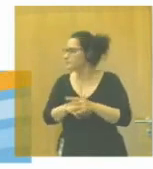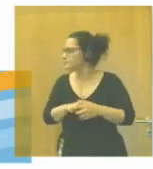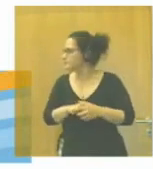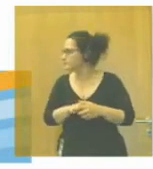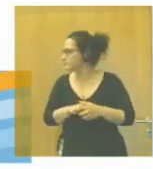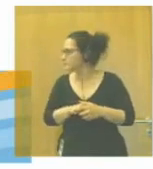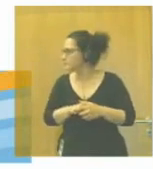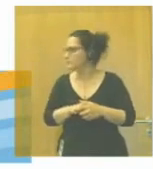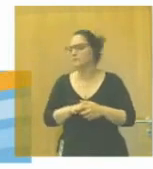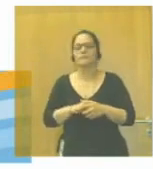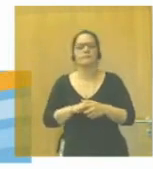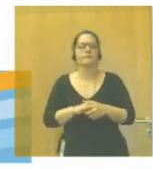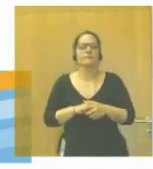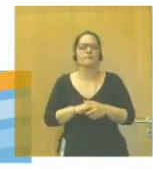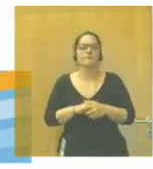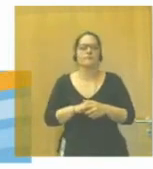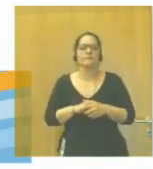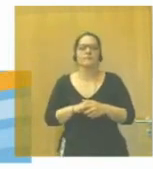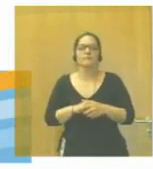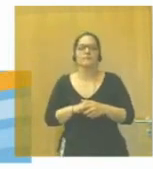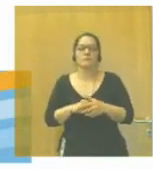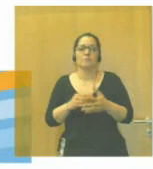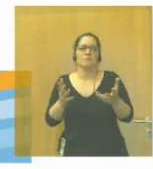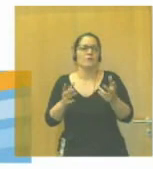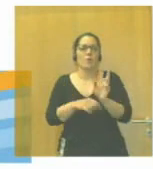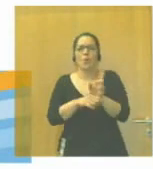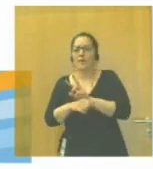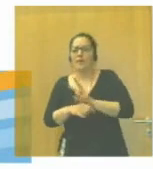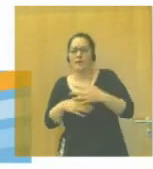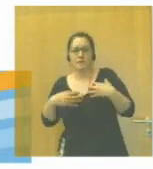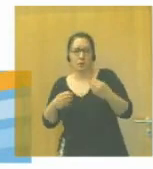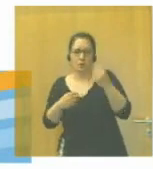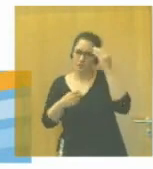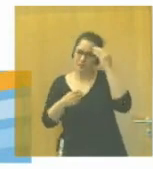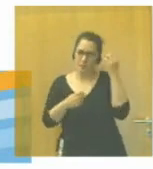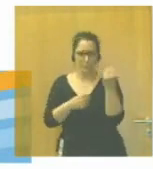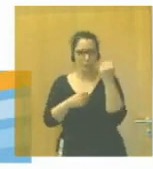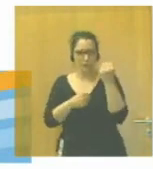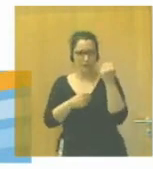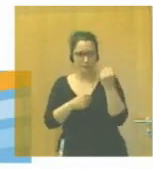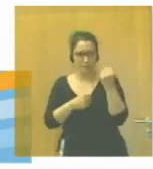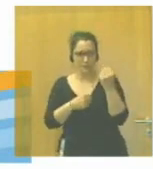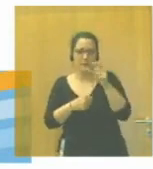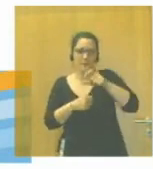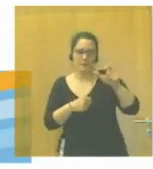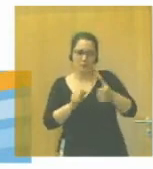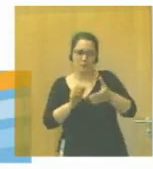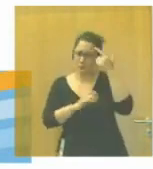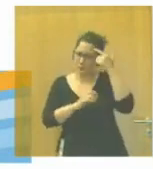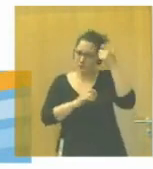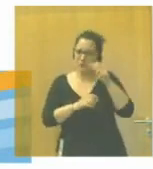Why focus on healthcare? Well, 84% of those who die by suicide have a healthcare visit in the year before their